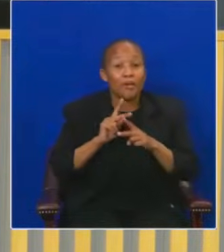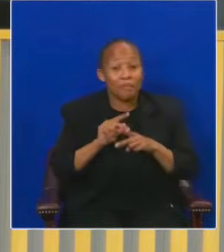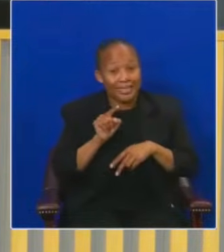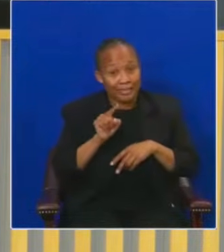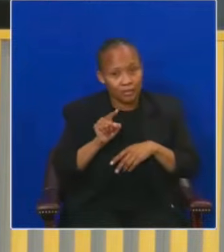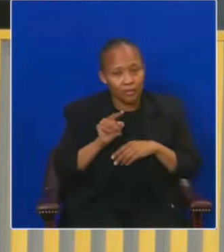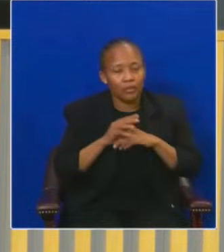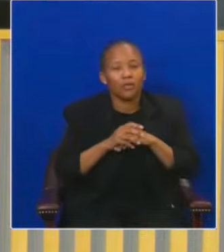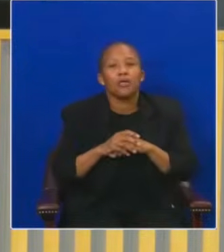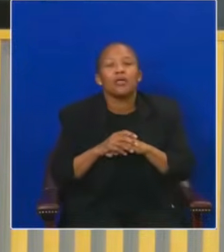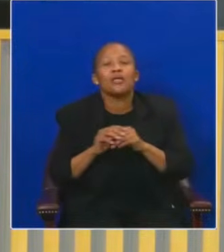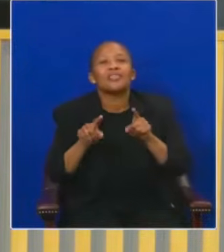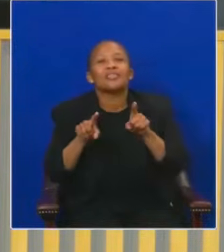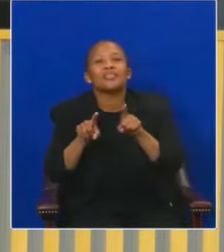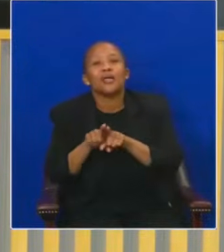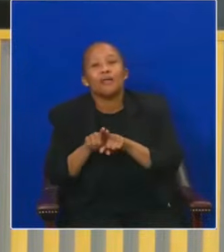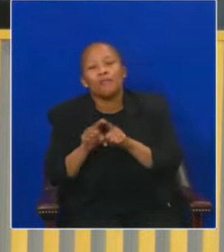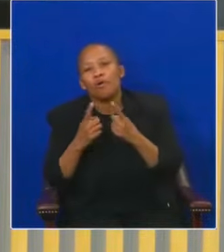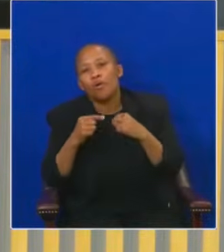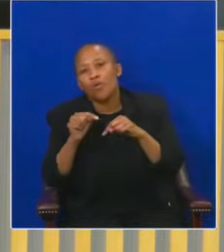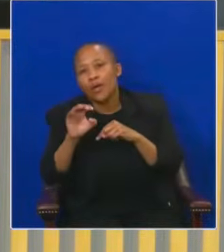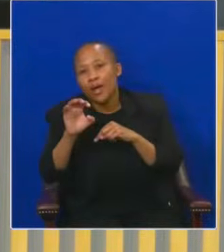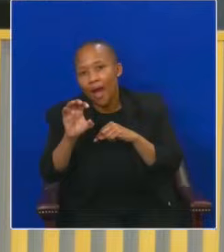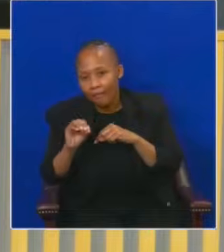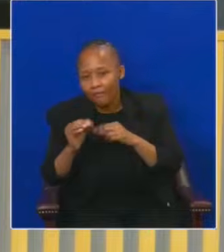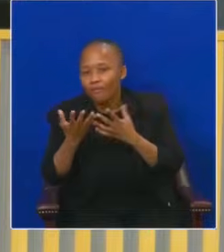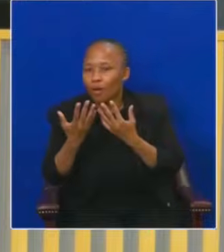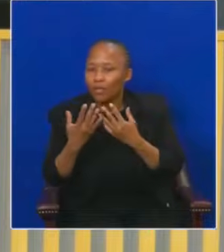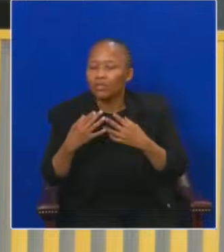new polo track suits.